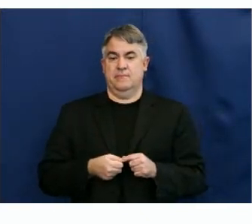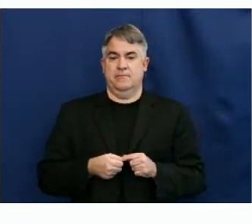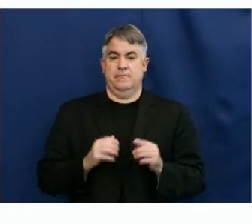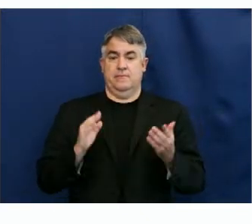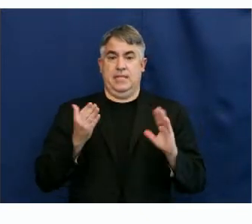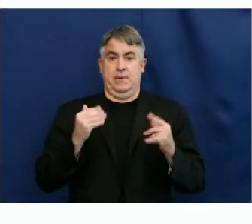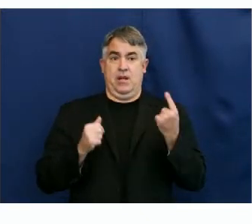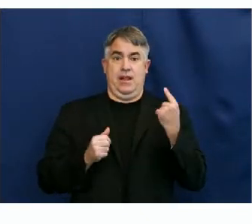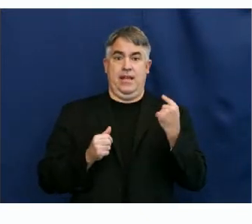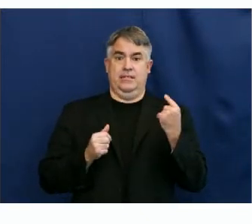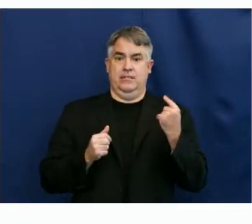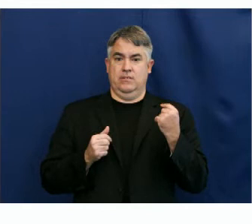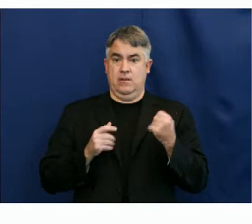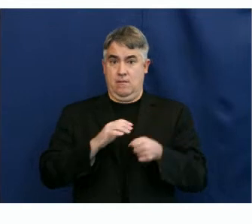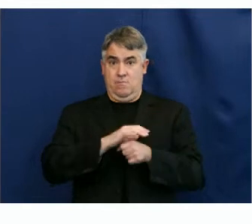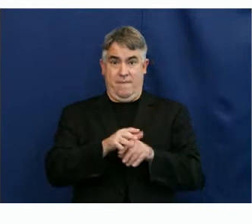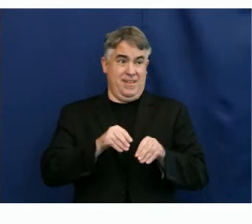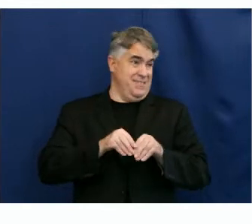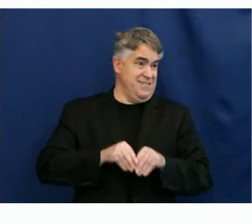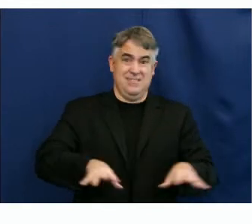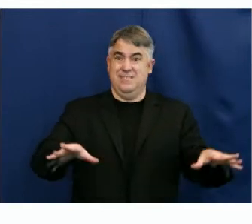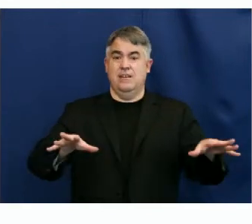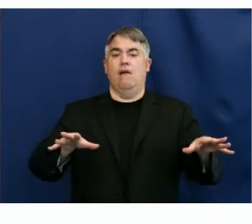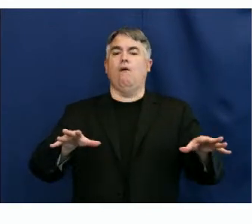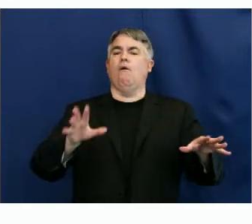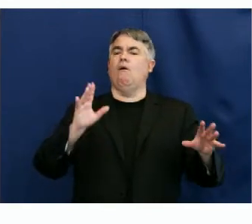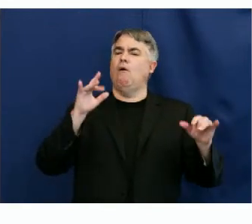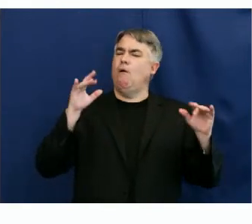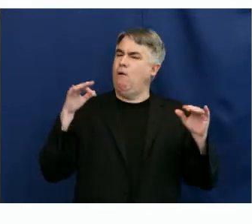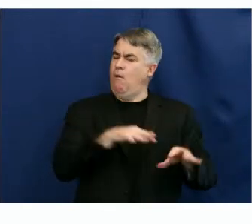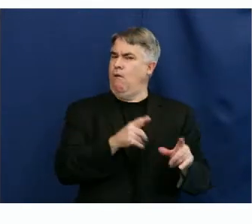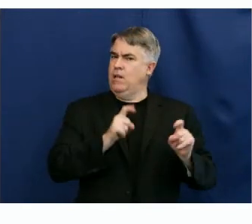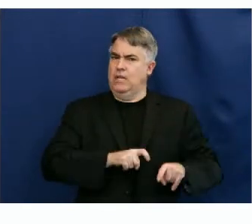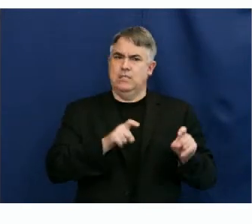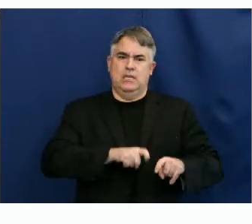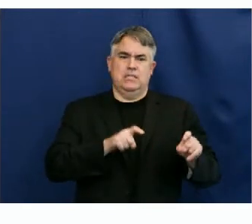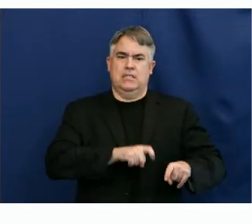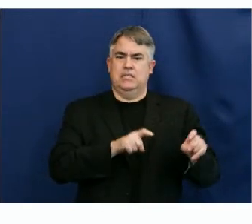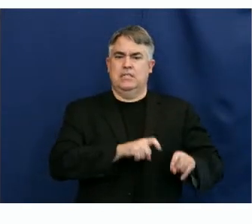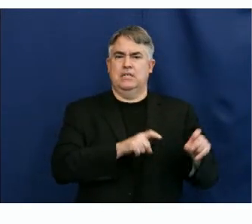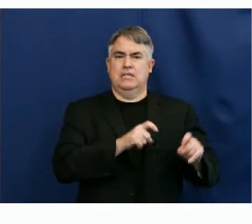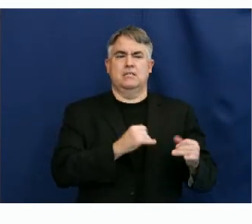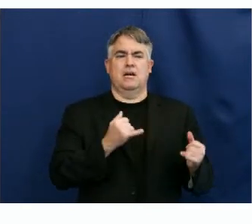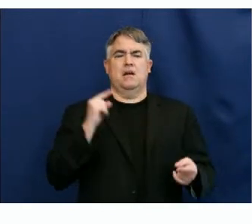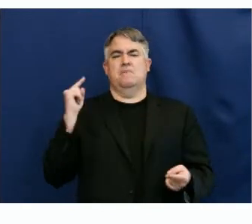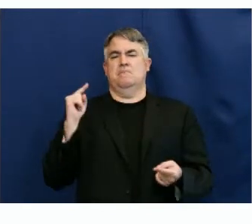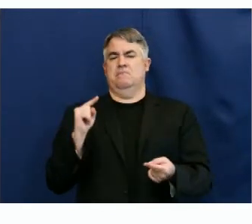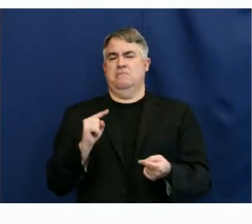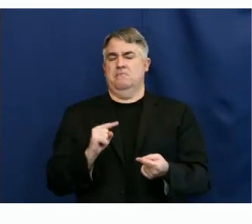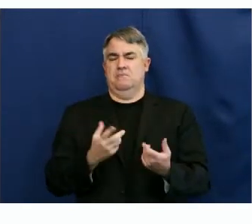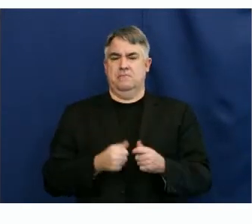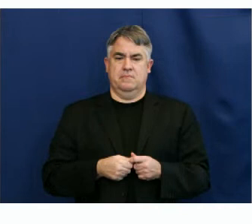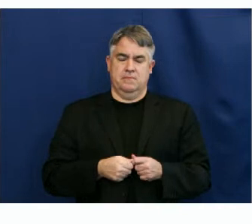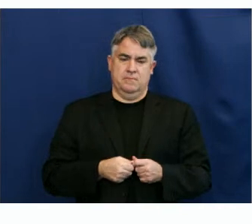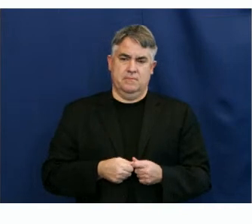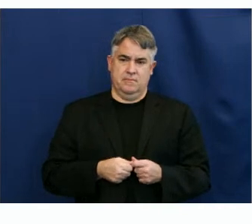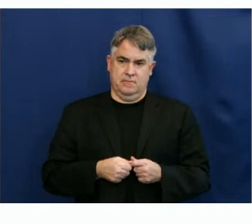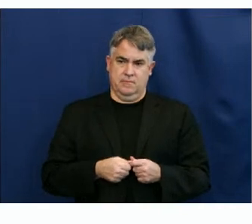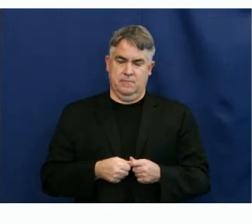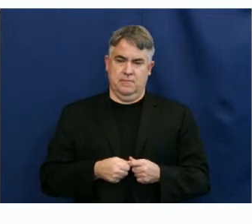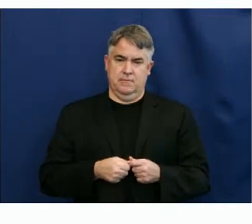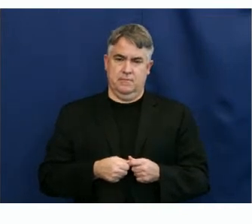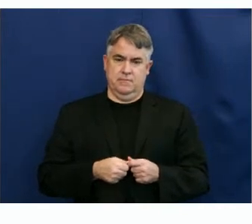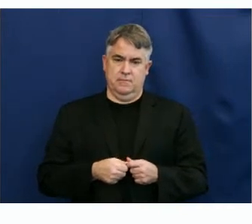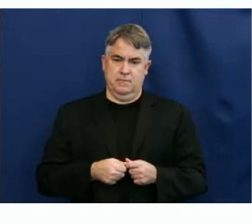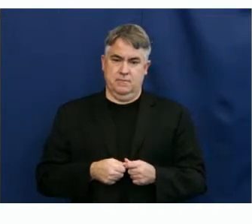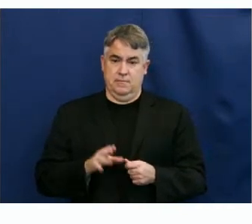higher spread and much more serious. We continue to have testing capacity available beyond that is being utilized. So if folks want to get a